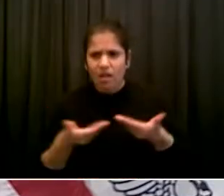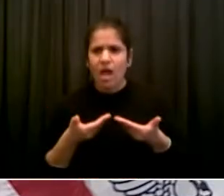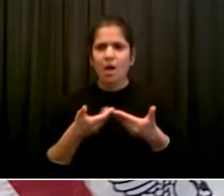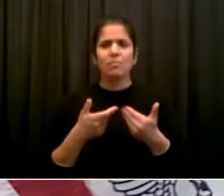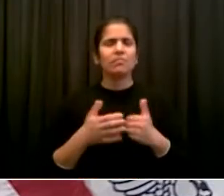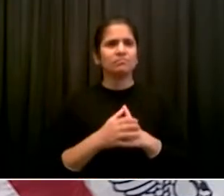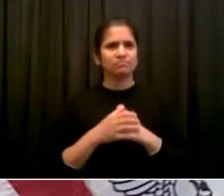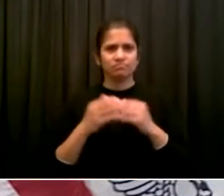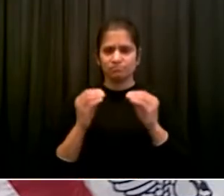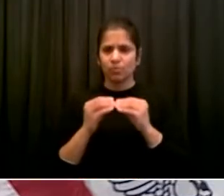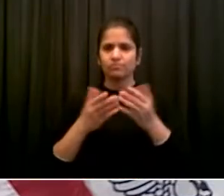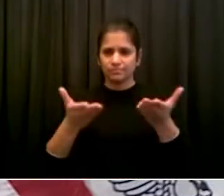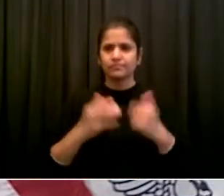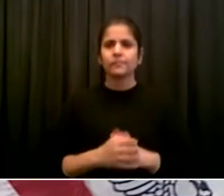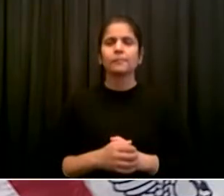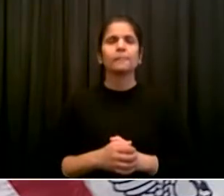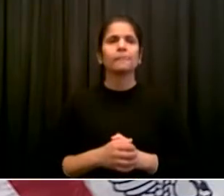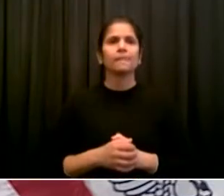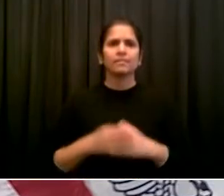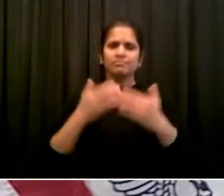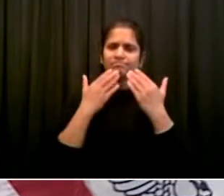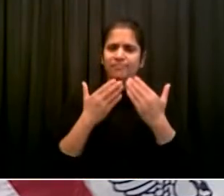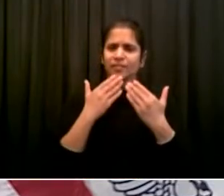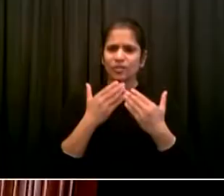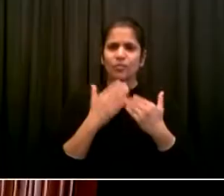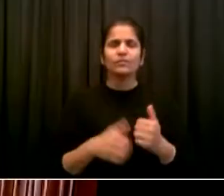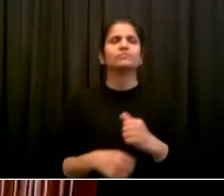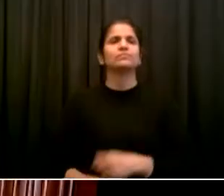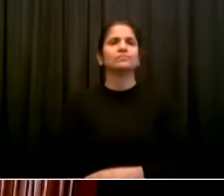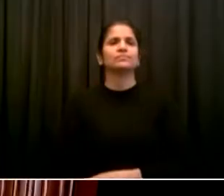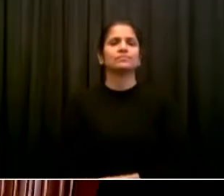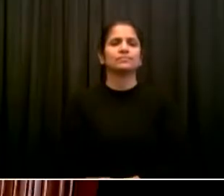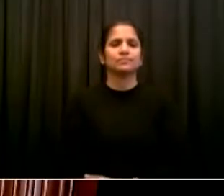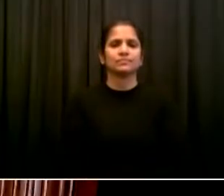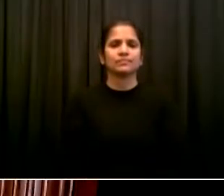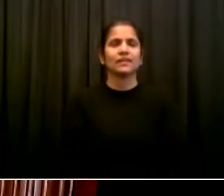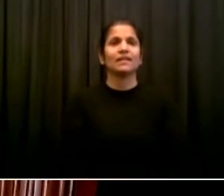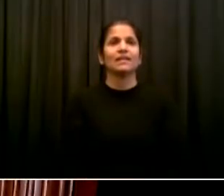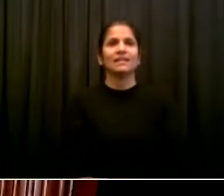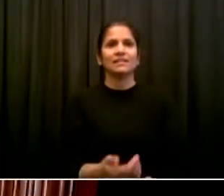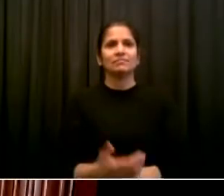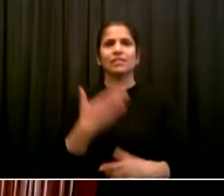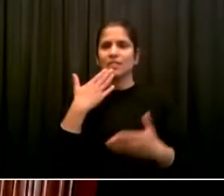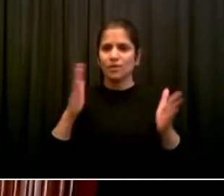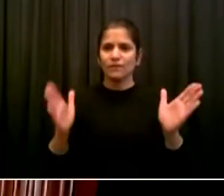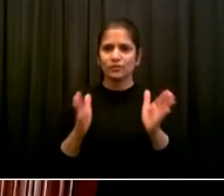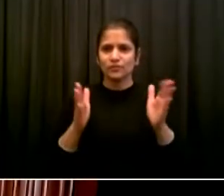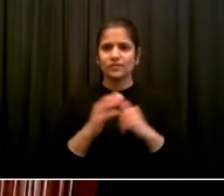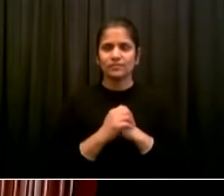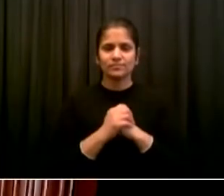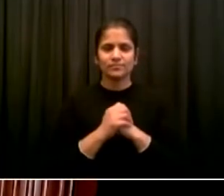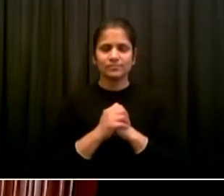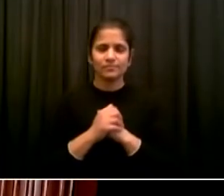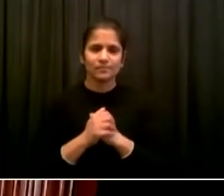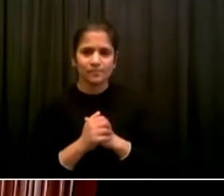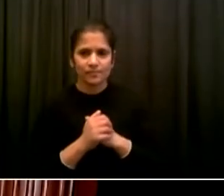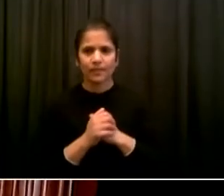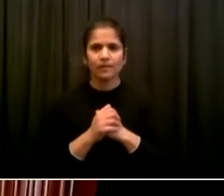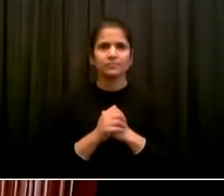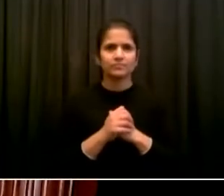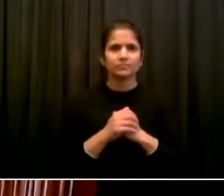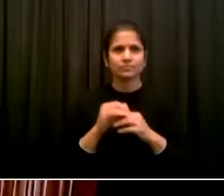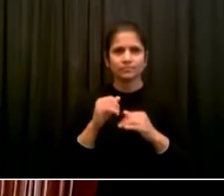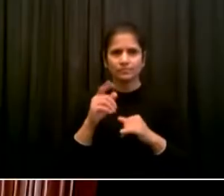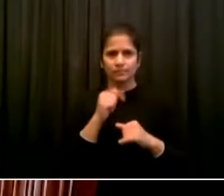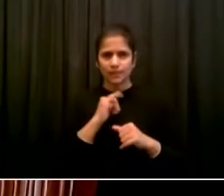Mr. Mayor, thank you so much, and thank you for your push and for your leadership on this, and to you and to the police commissioner for the time,